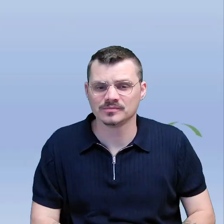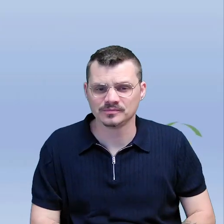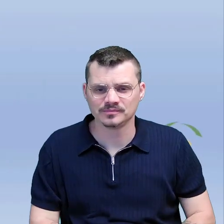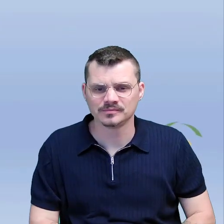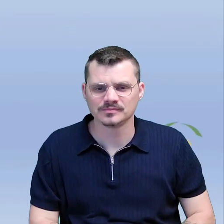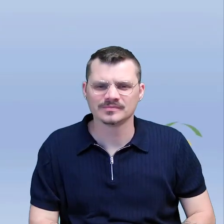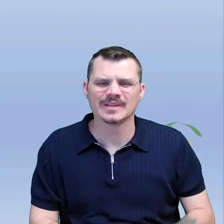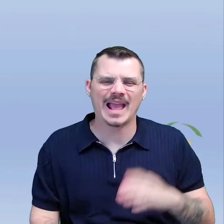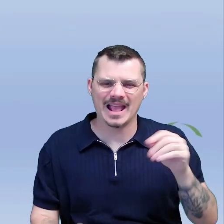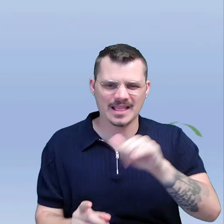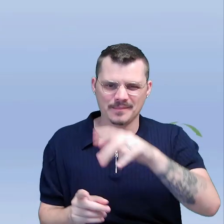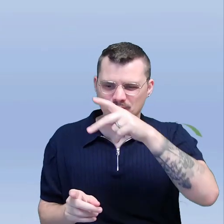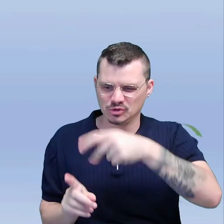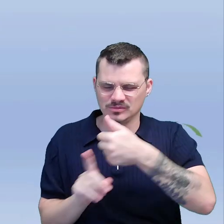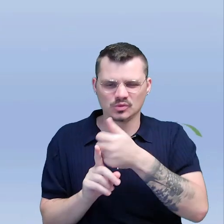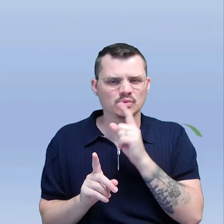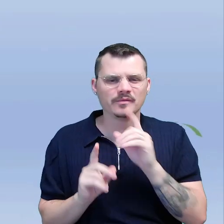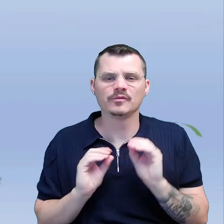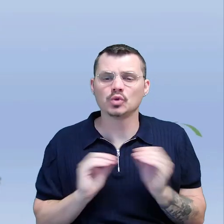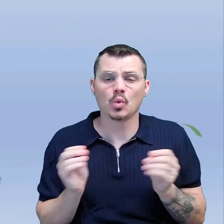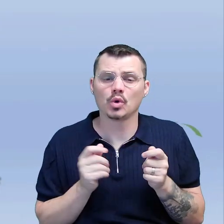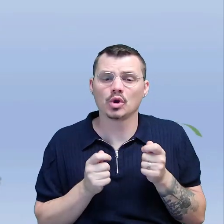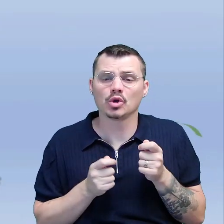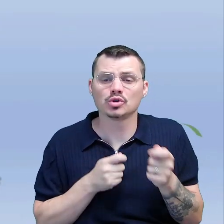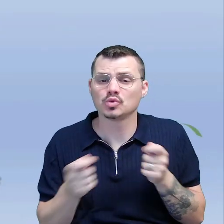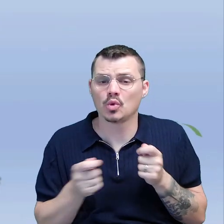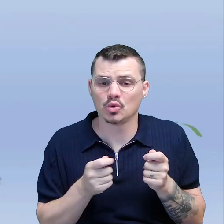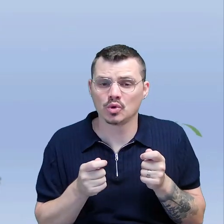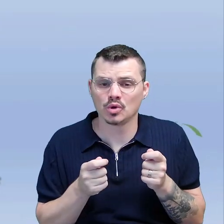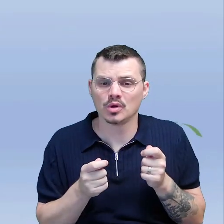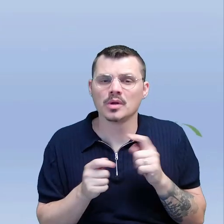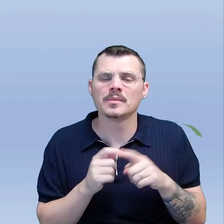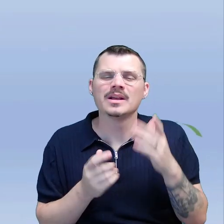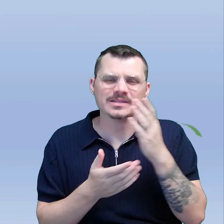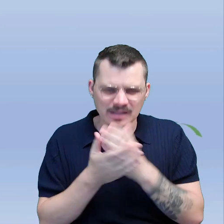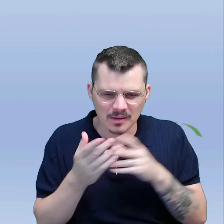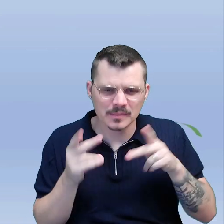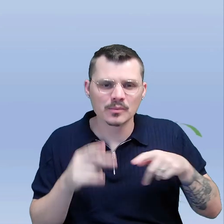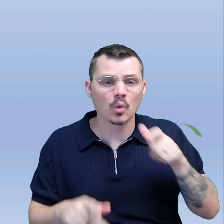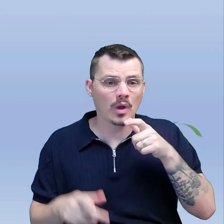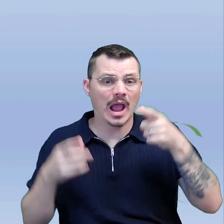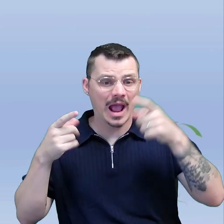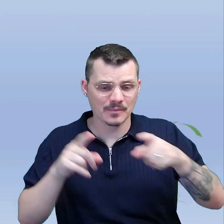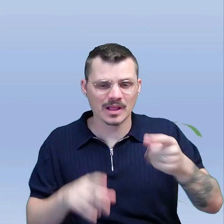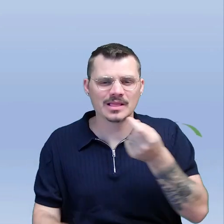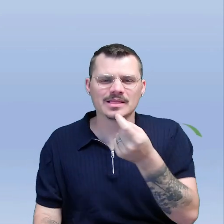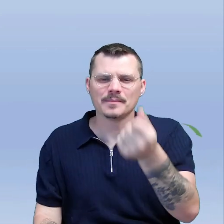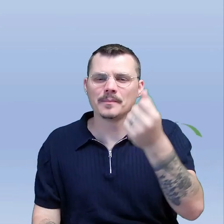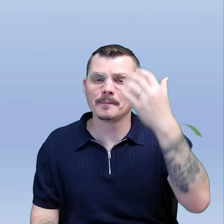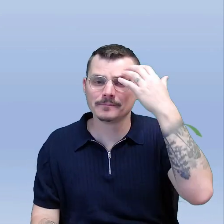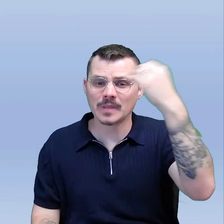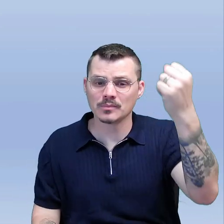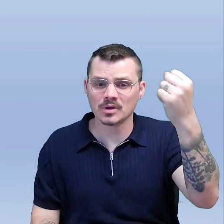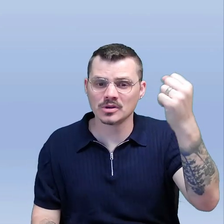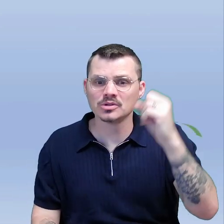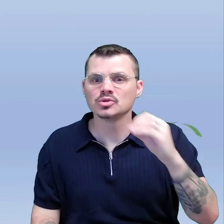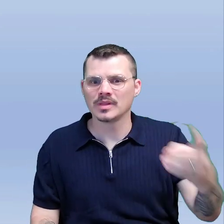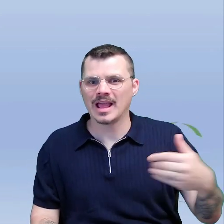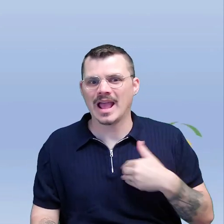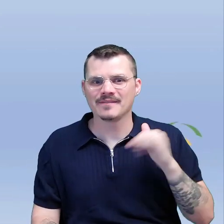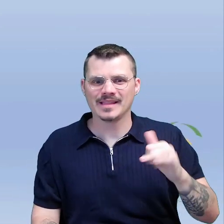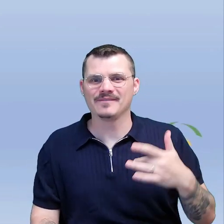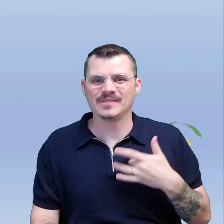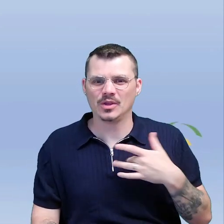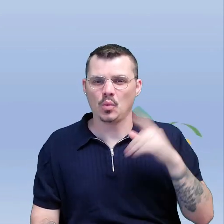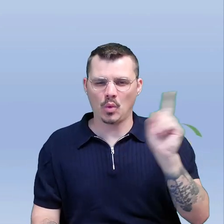And it's out of the person's control. But many people will have a little bit of memory for what happens. So they have this horrifying feeling